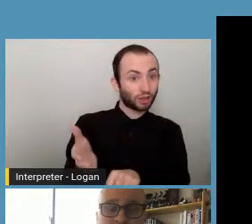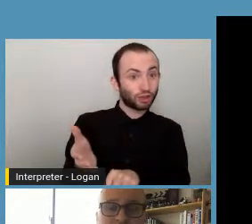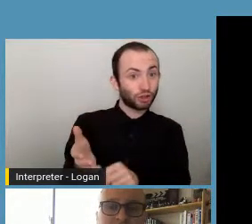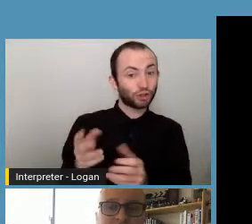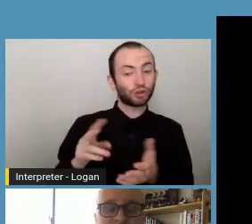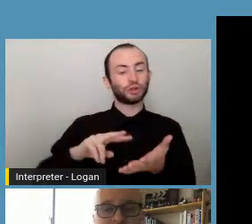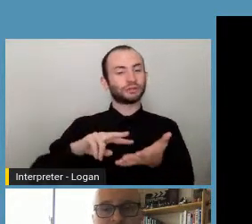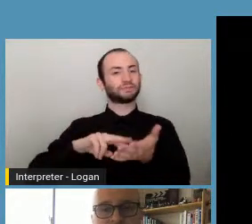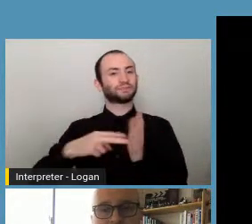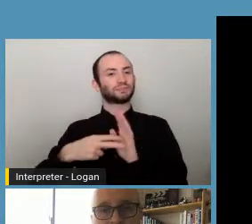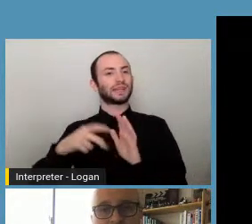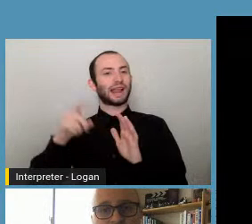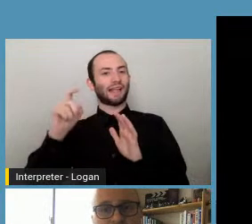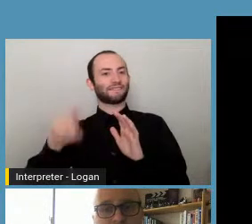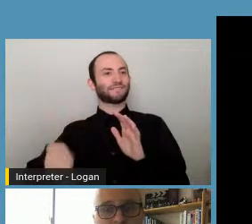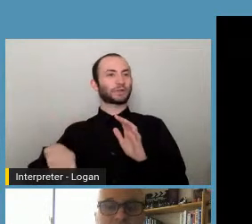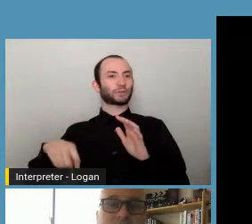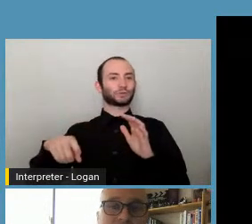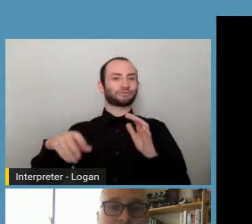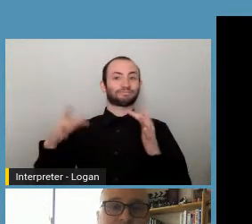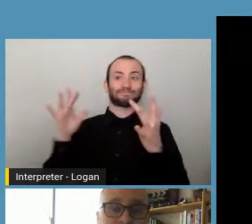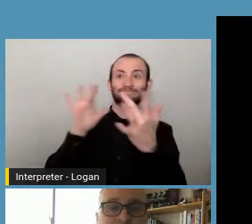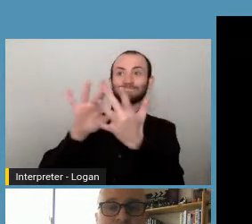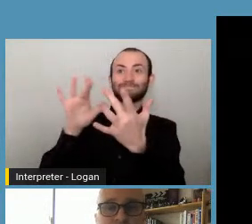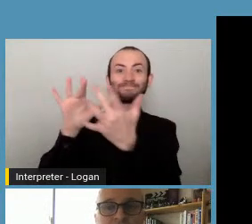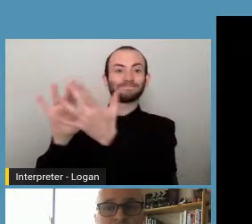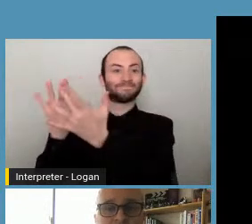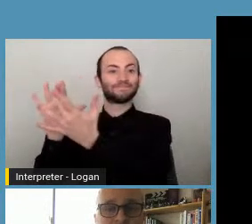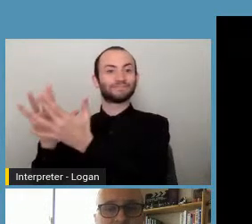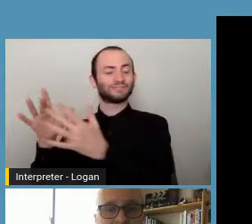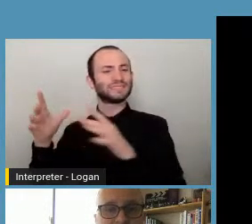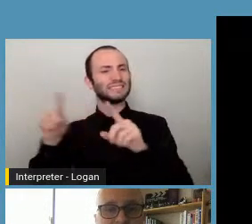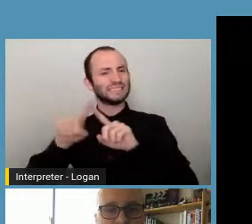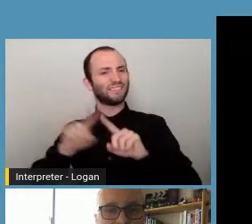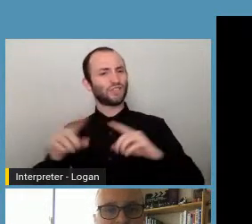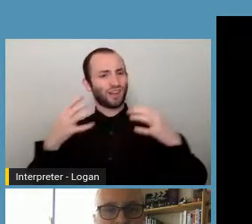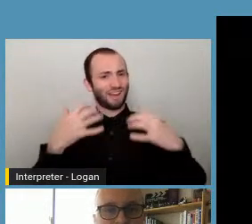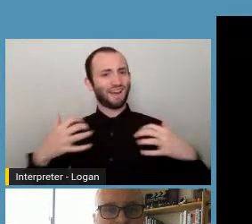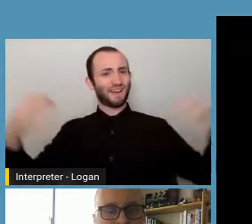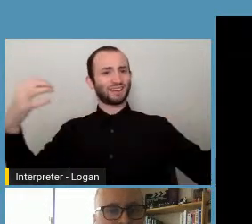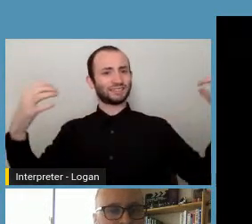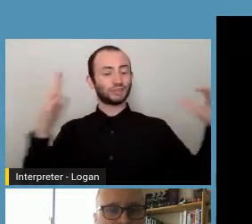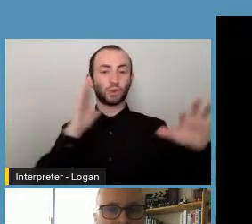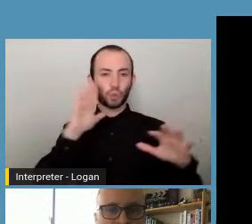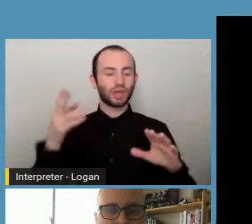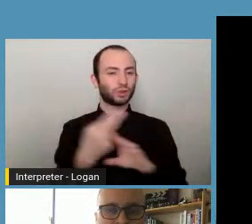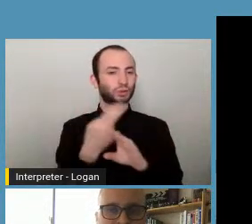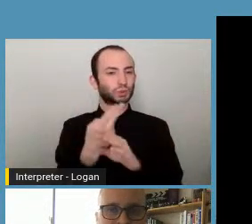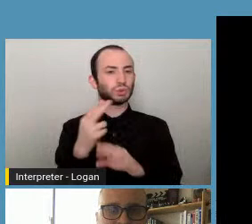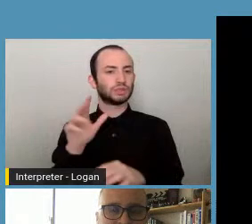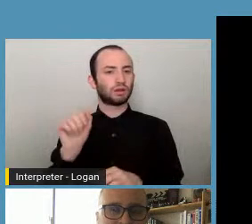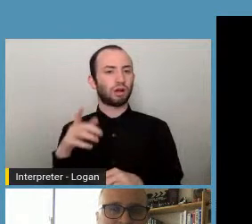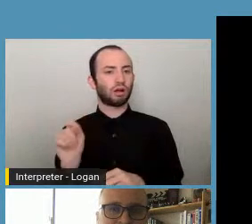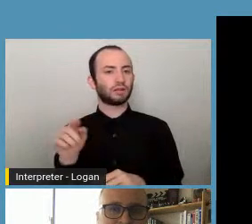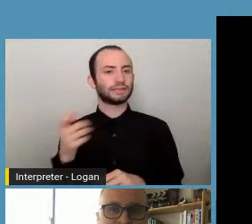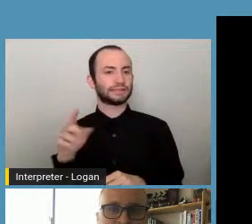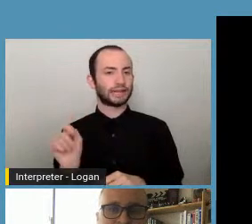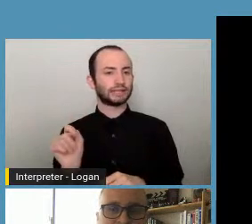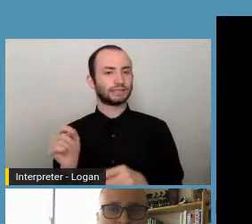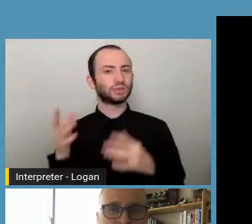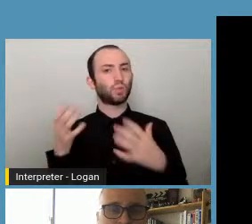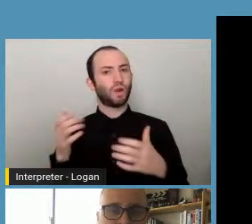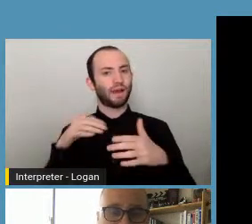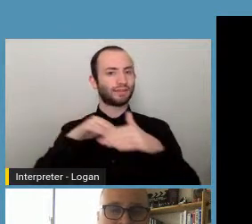reach a larger audience, they want to include alt text on their images that are being used in Twitter. One of the worst instances